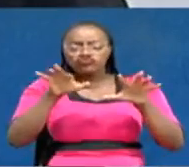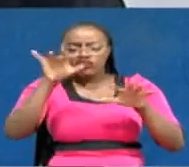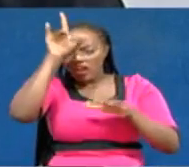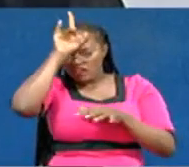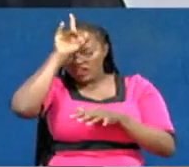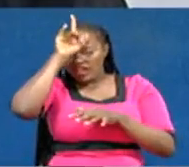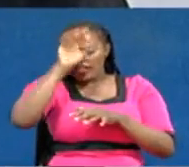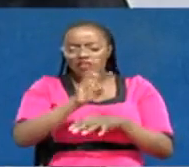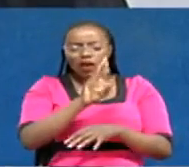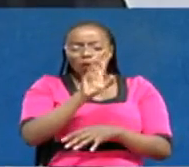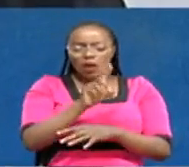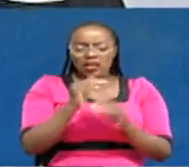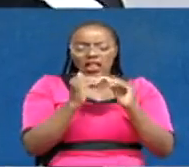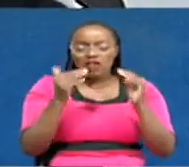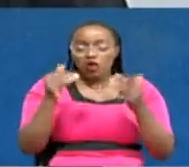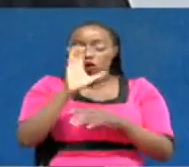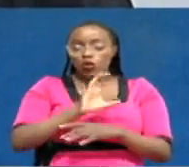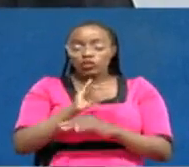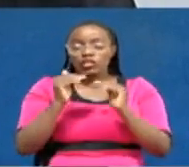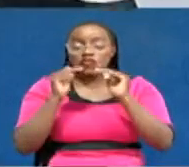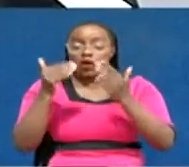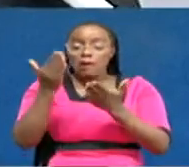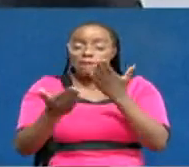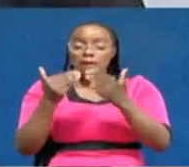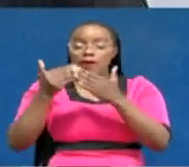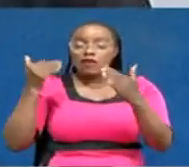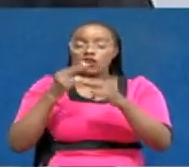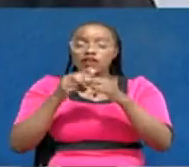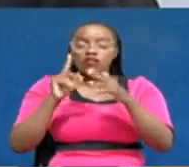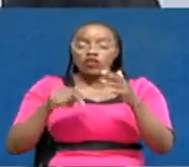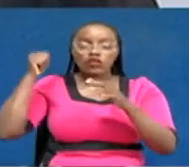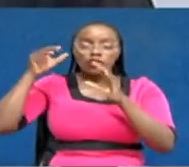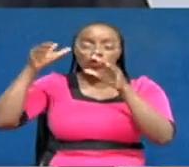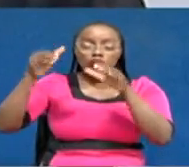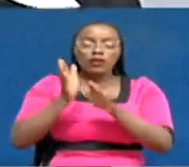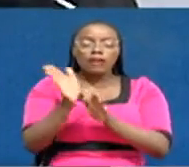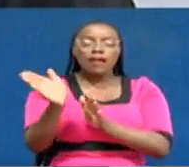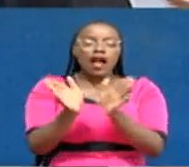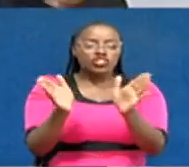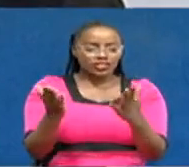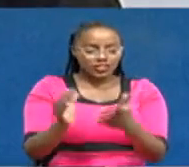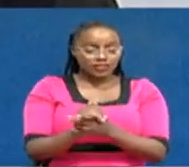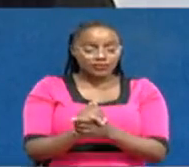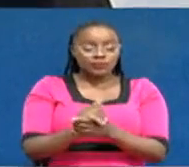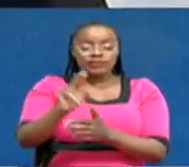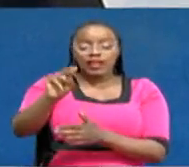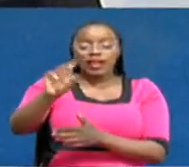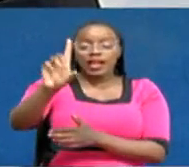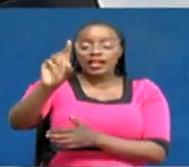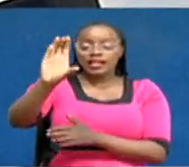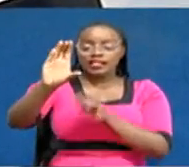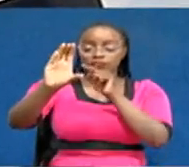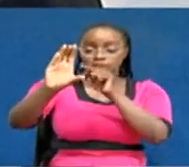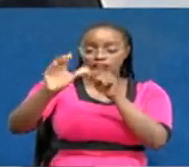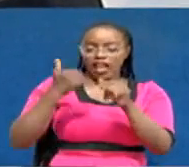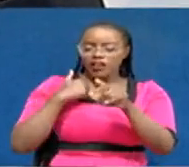that is at ward level or constituency level, or what perhaps used to be known as party branches. Now, at the NDC,